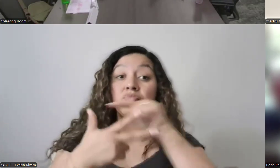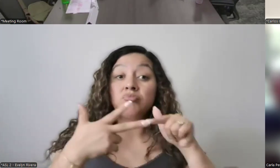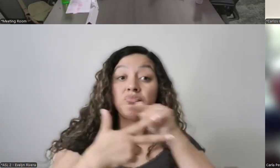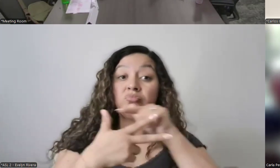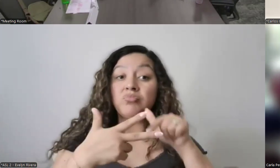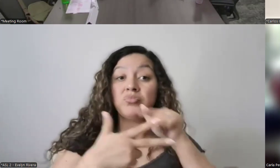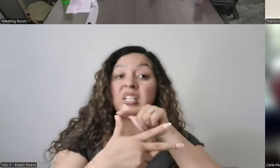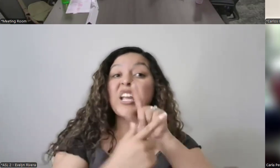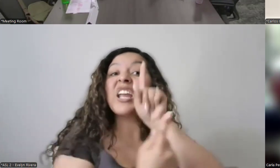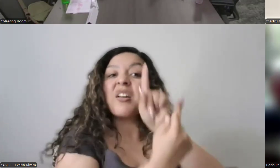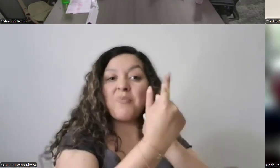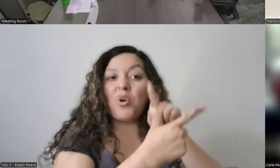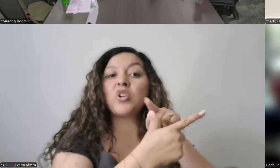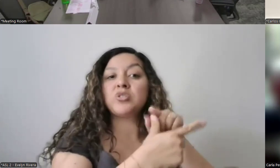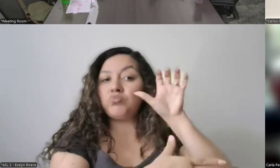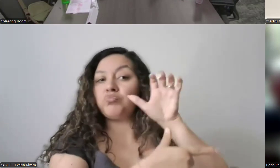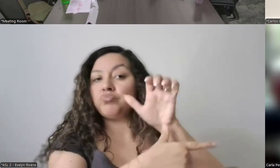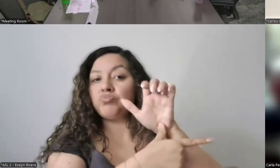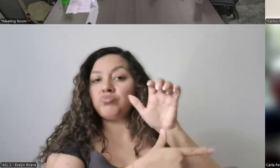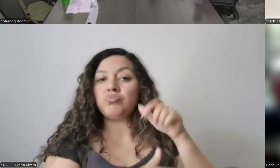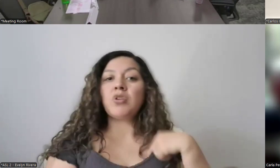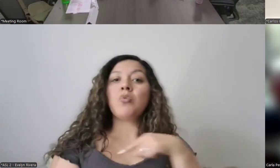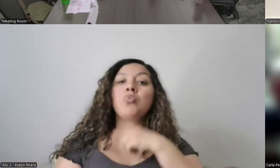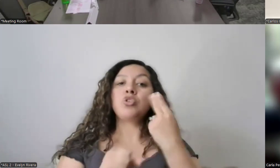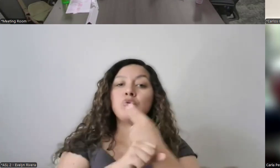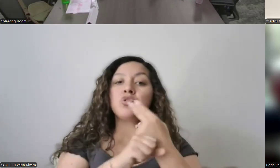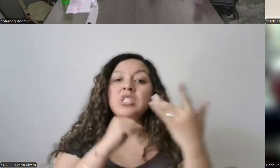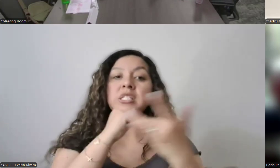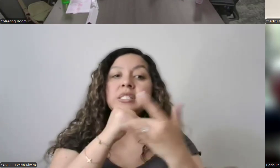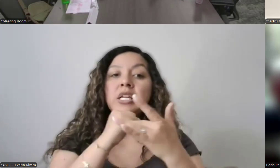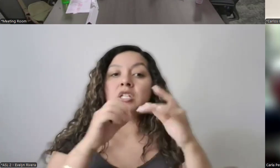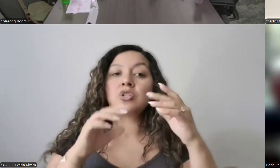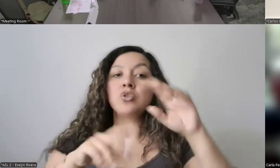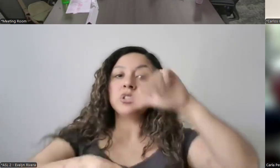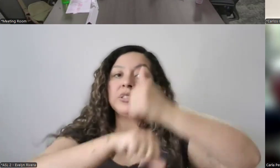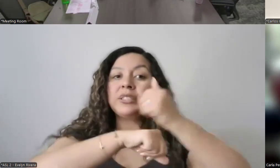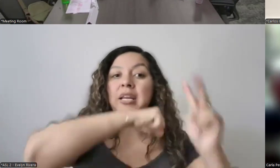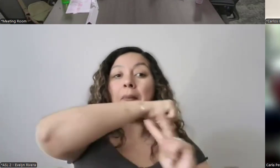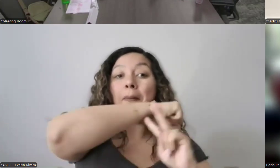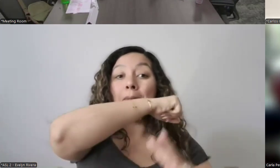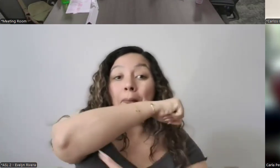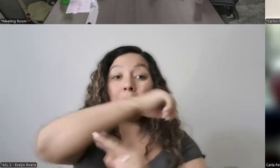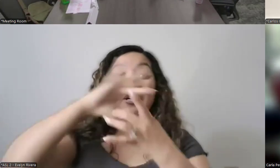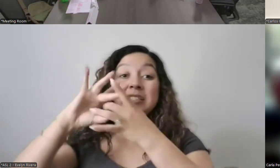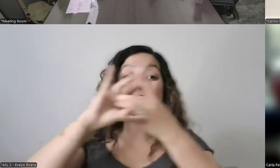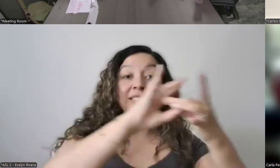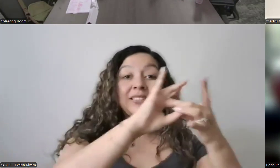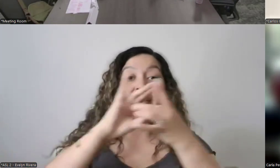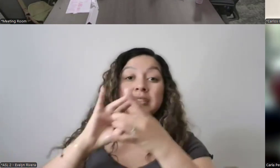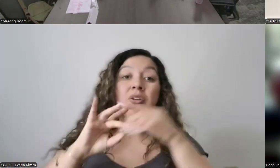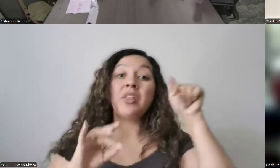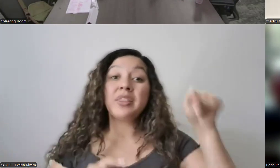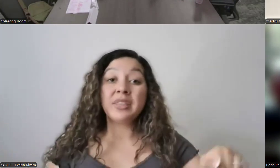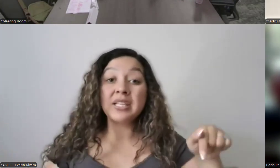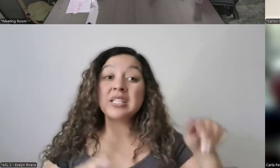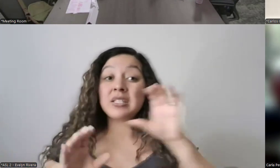there is a part where using tech for relational purposes to help bridge and form connections is important. And so, whether this committee or the